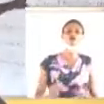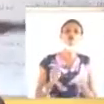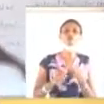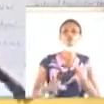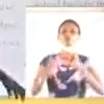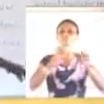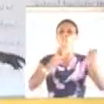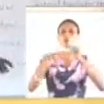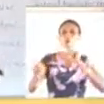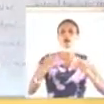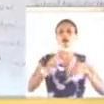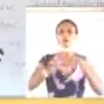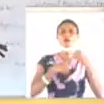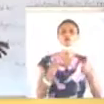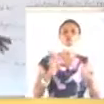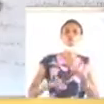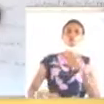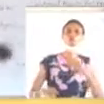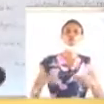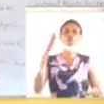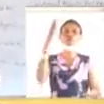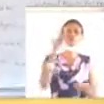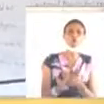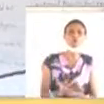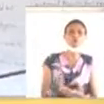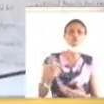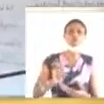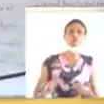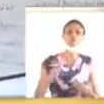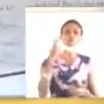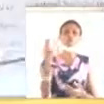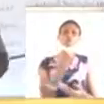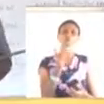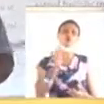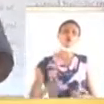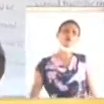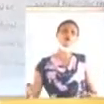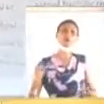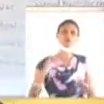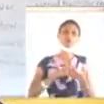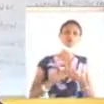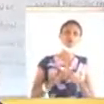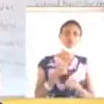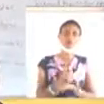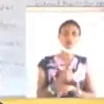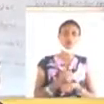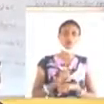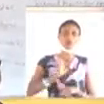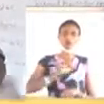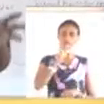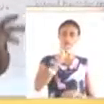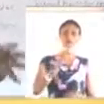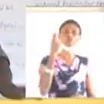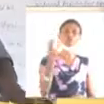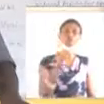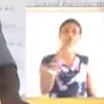to highlight to measures against drug abuse.